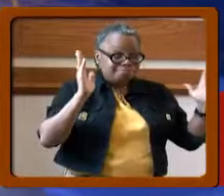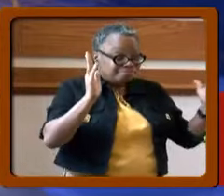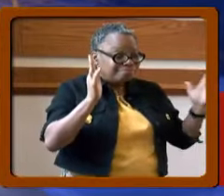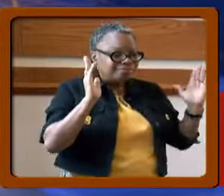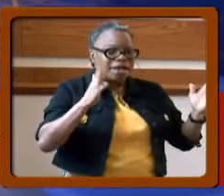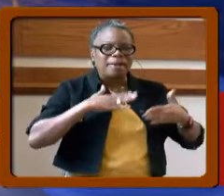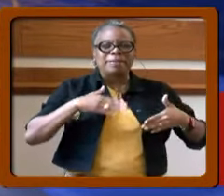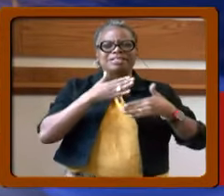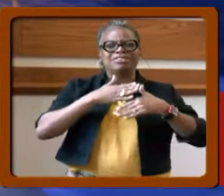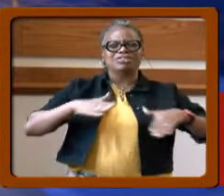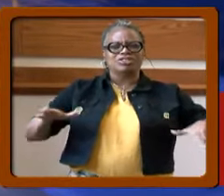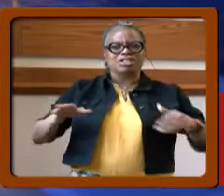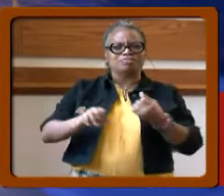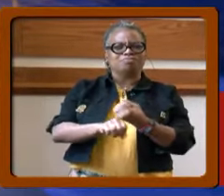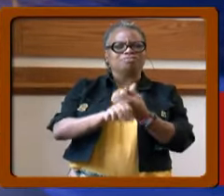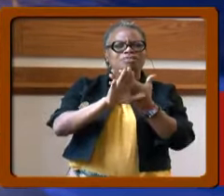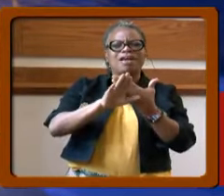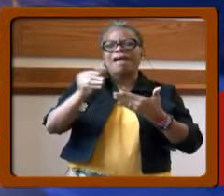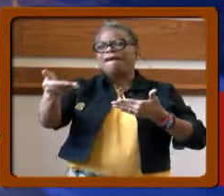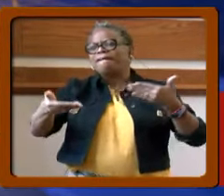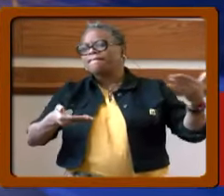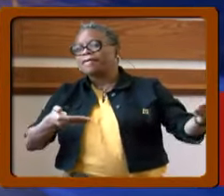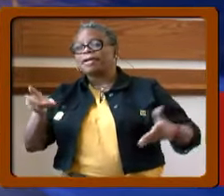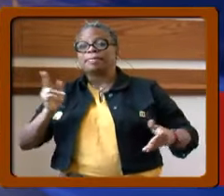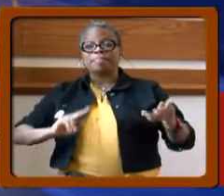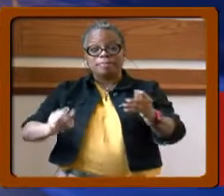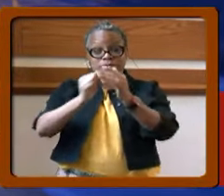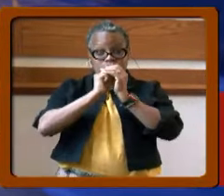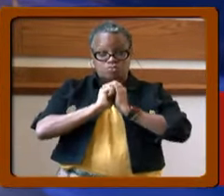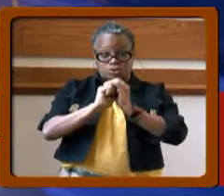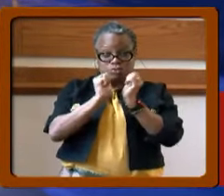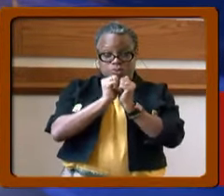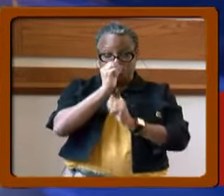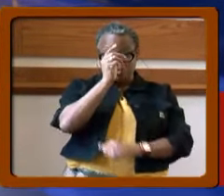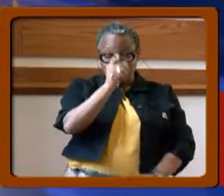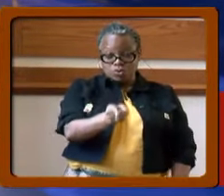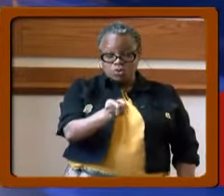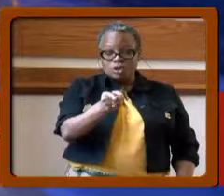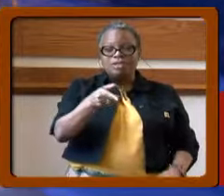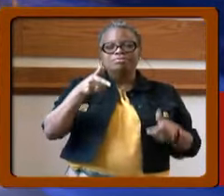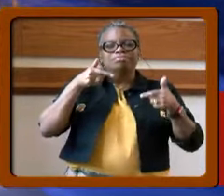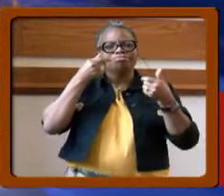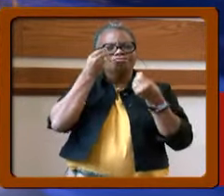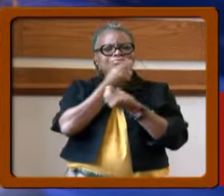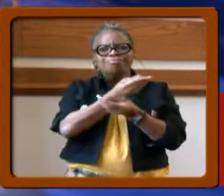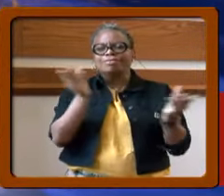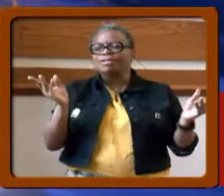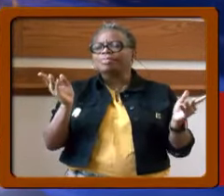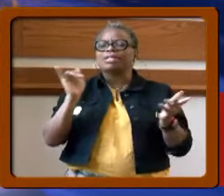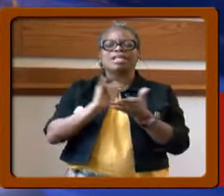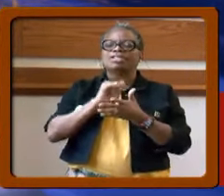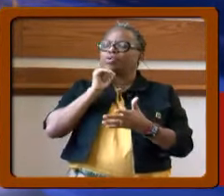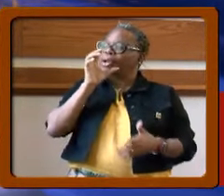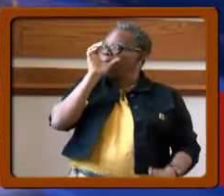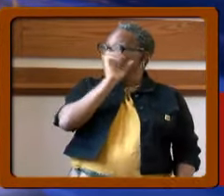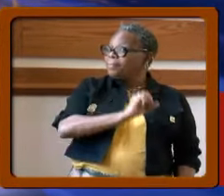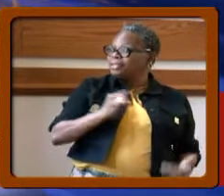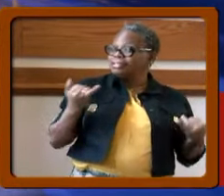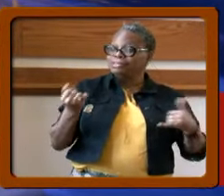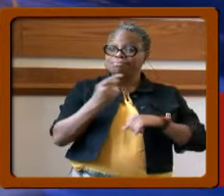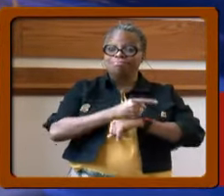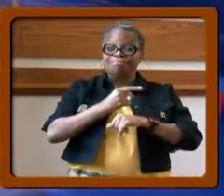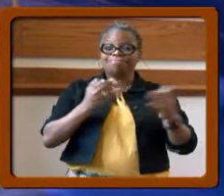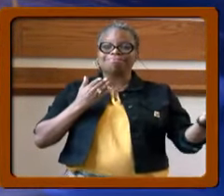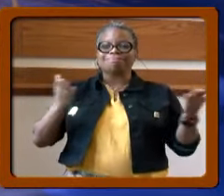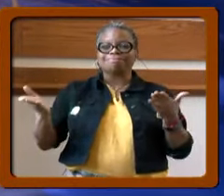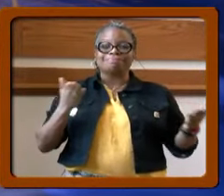you share this broadcast? Will you invite someone to worship with you and let them know that they do not want to miss today's worship service? Listen,